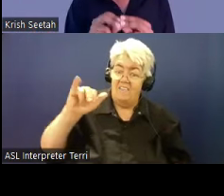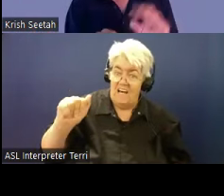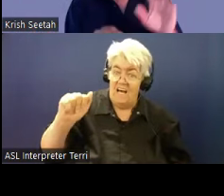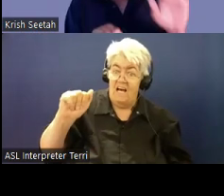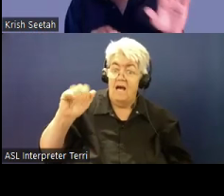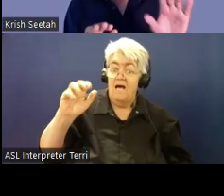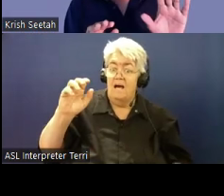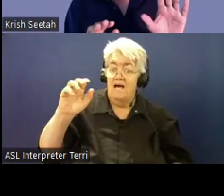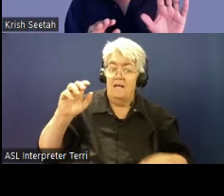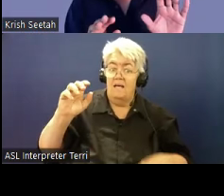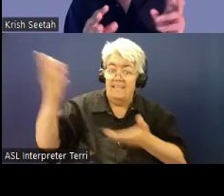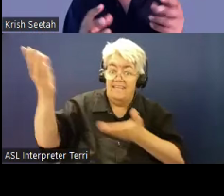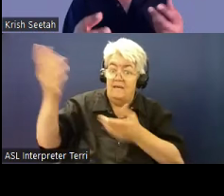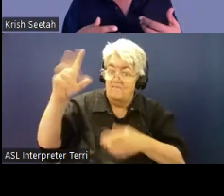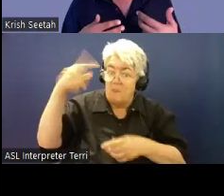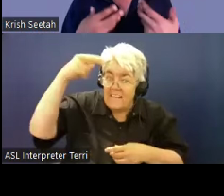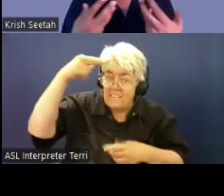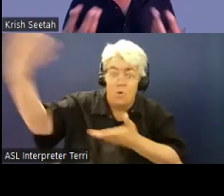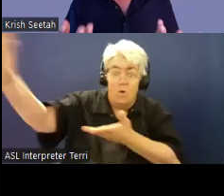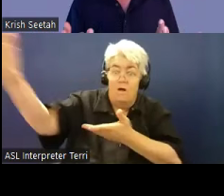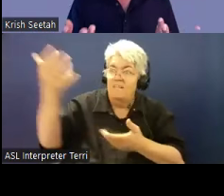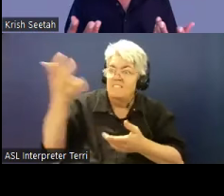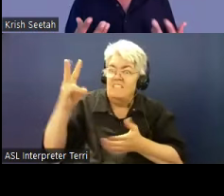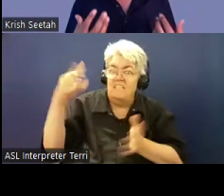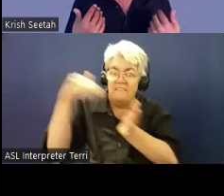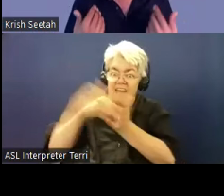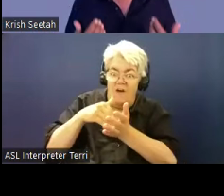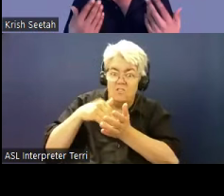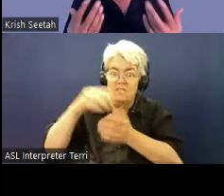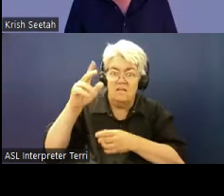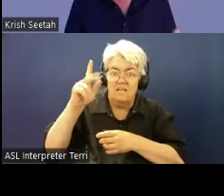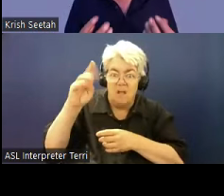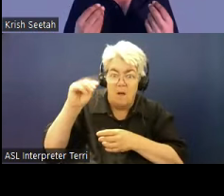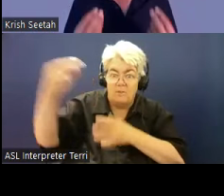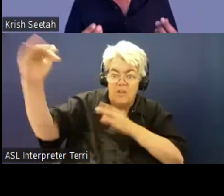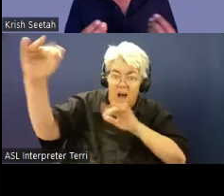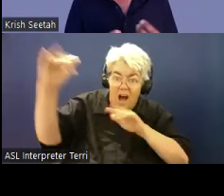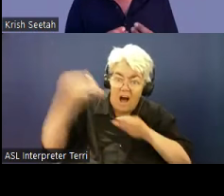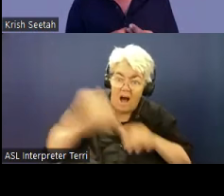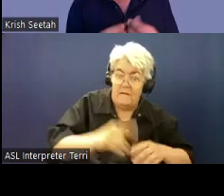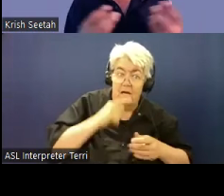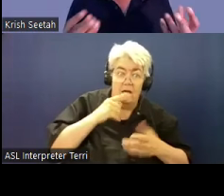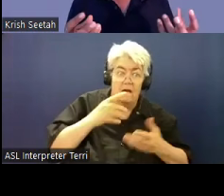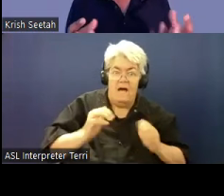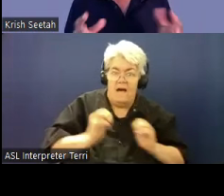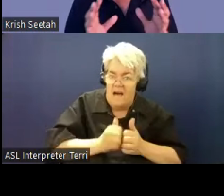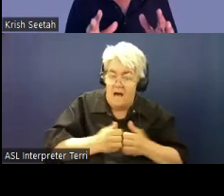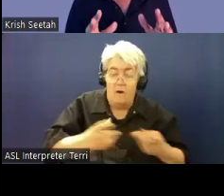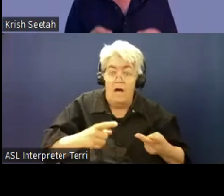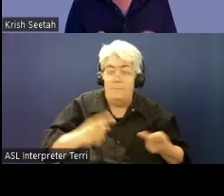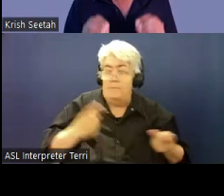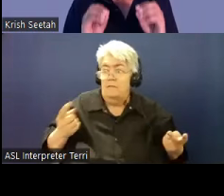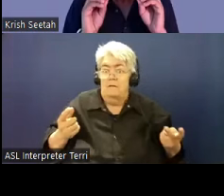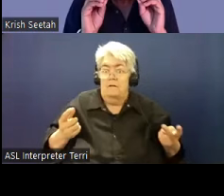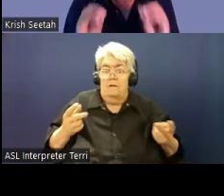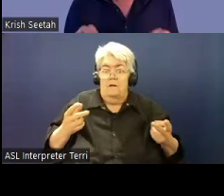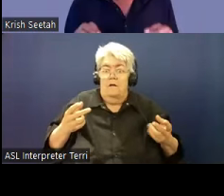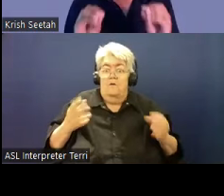man in Mauritius from Mexico. So the cryptic movements of traded plants and goods that we have no knowledge of in history,